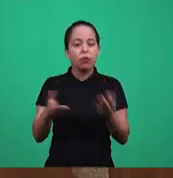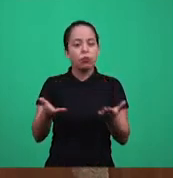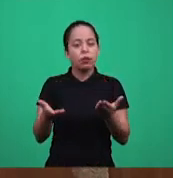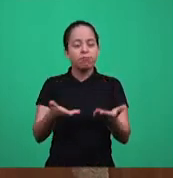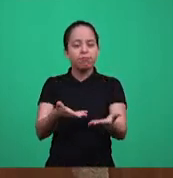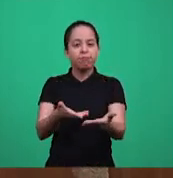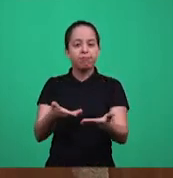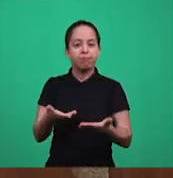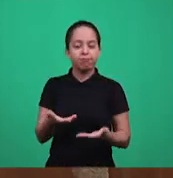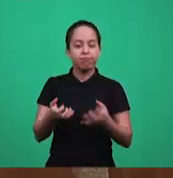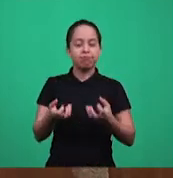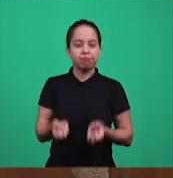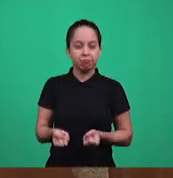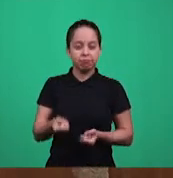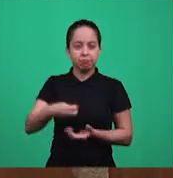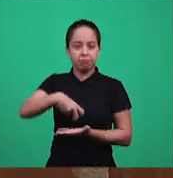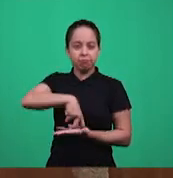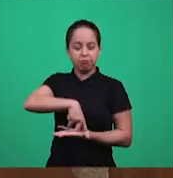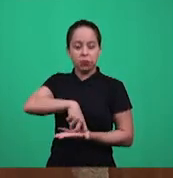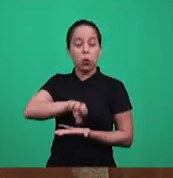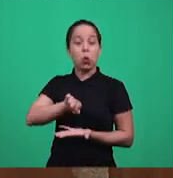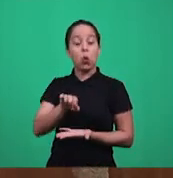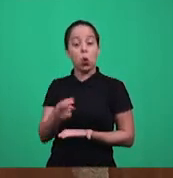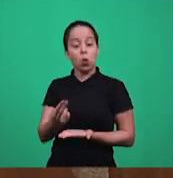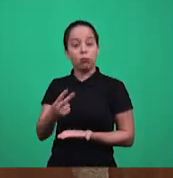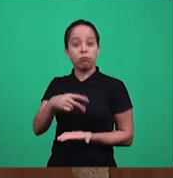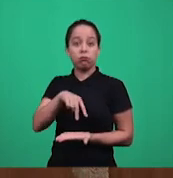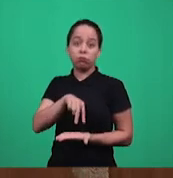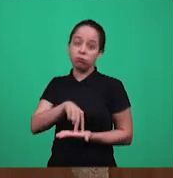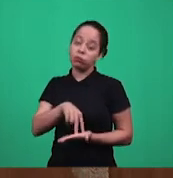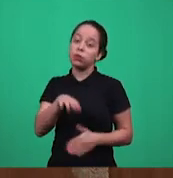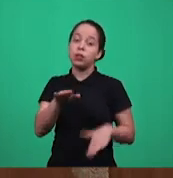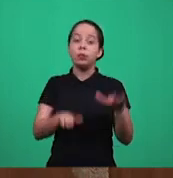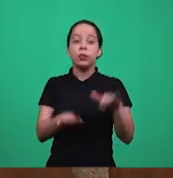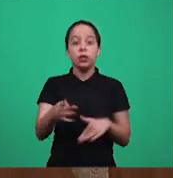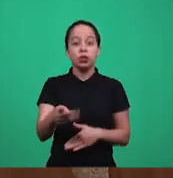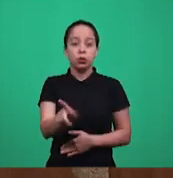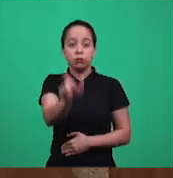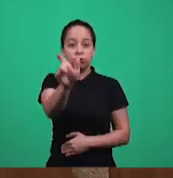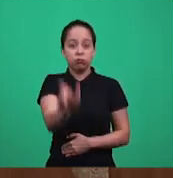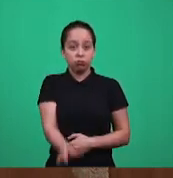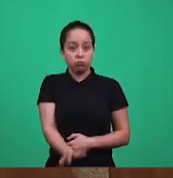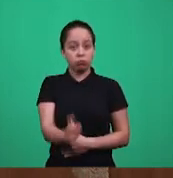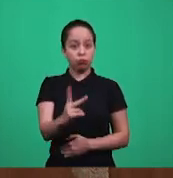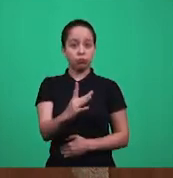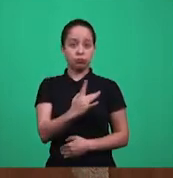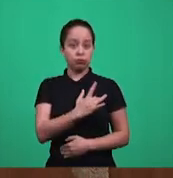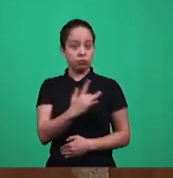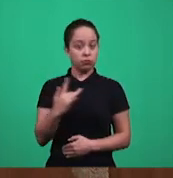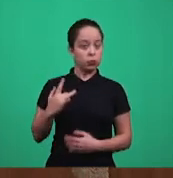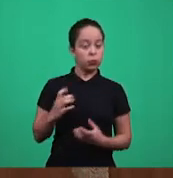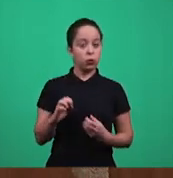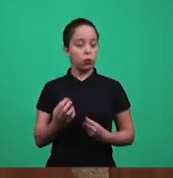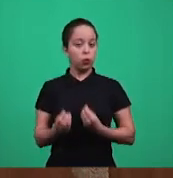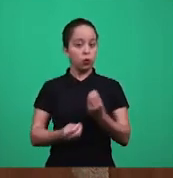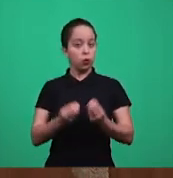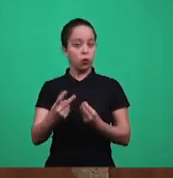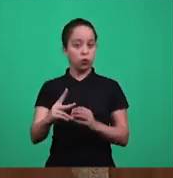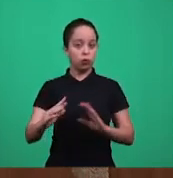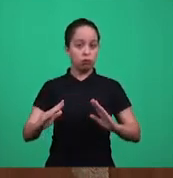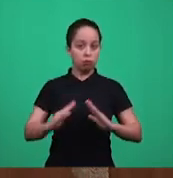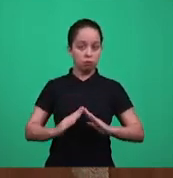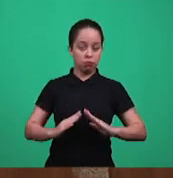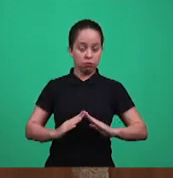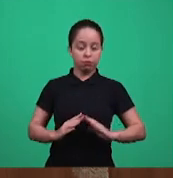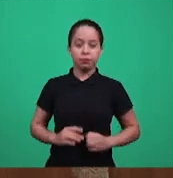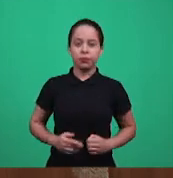to this experience of the pleading, I invite you to kneel or stand according